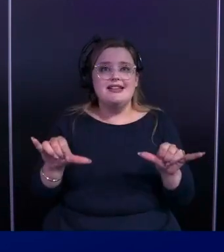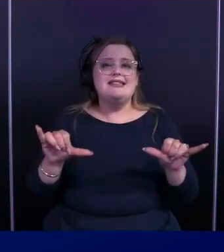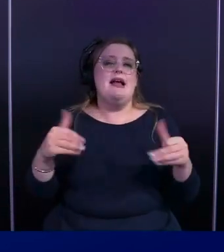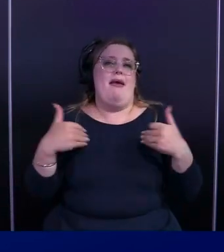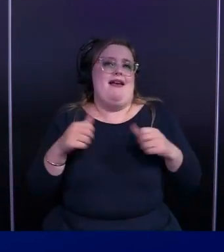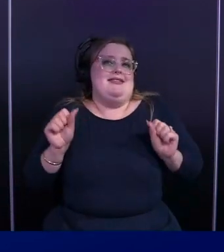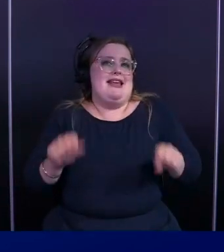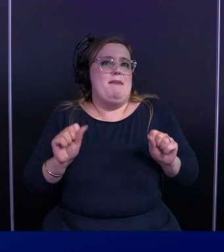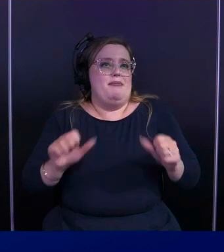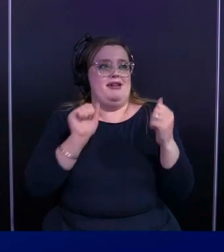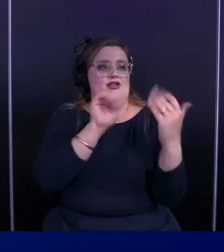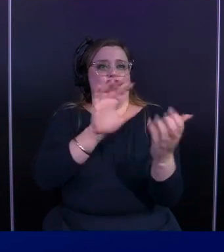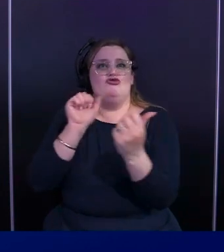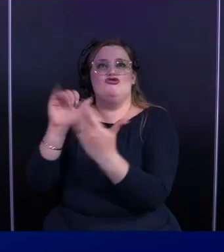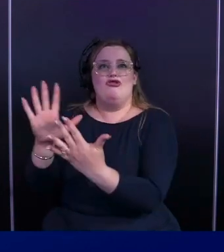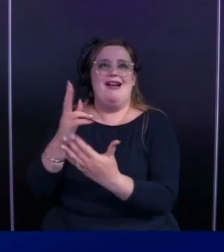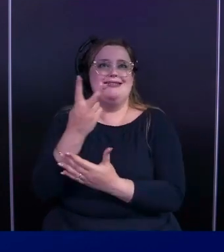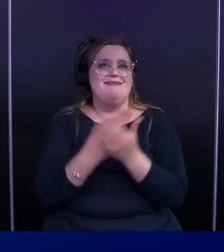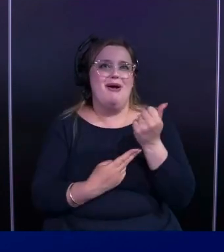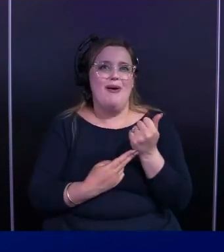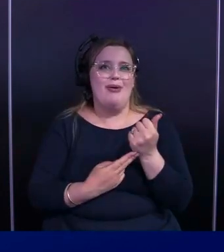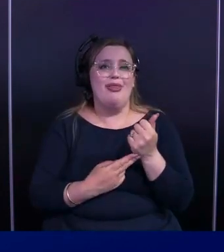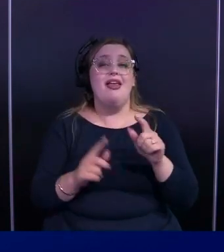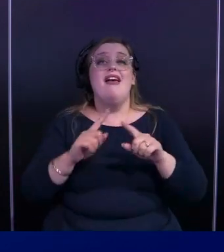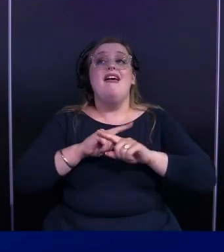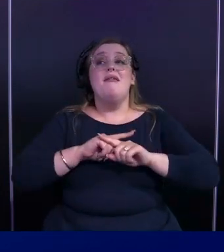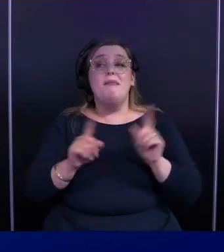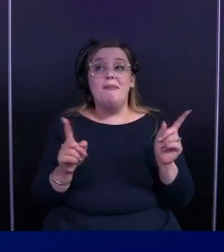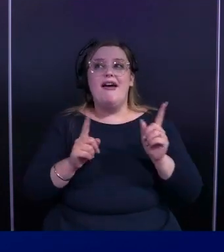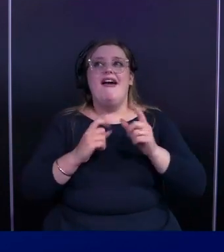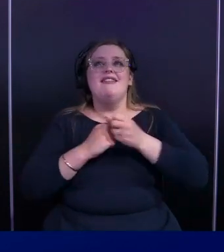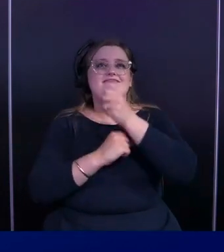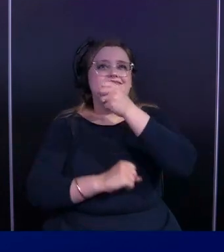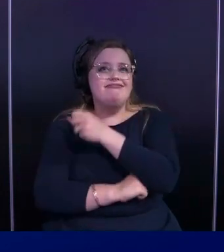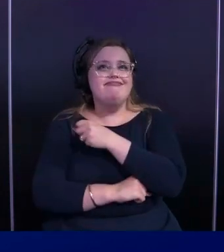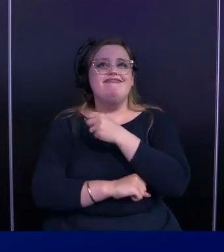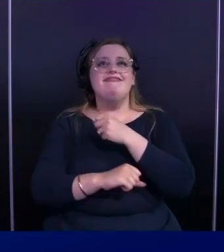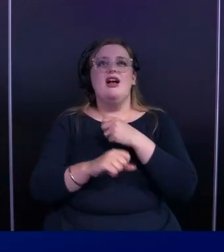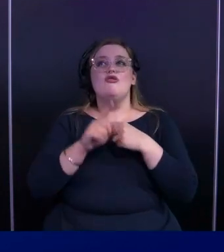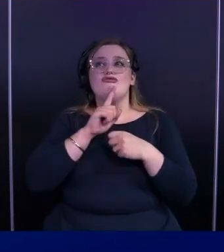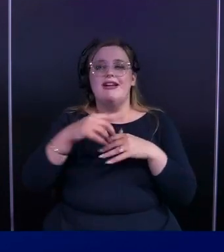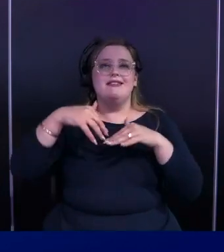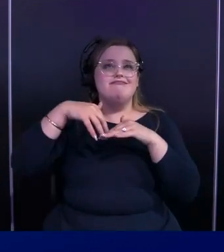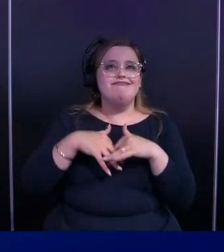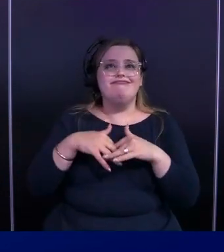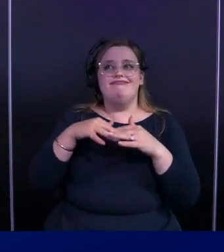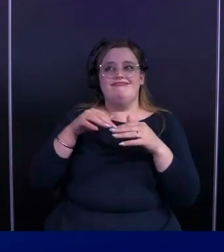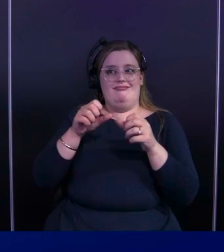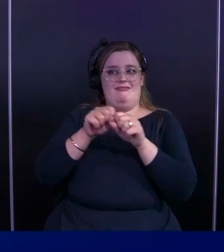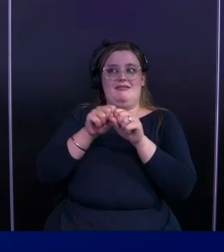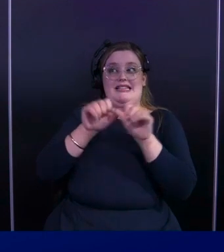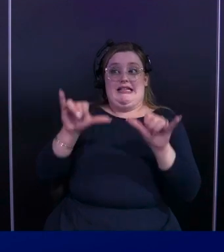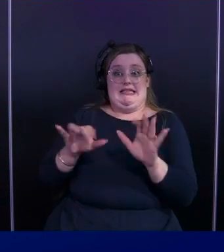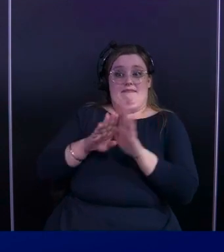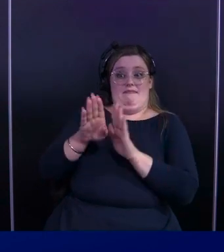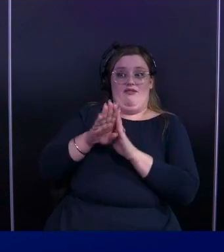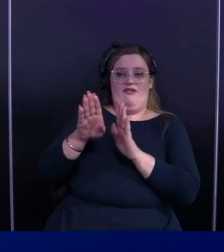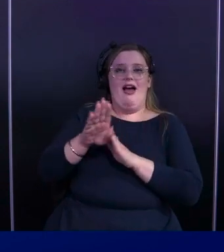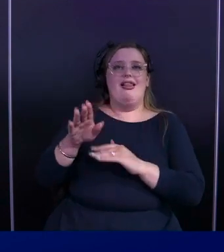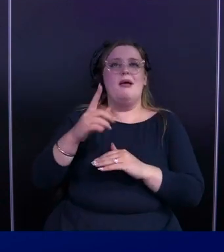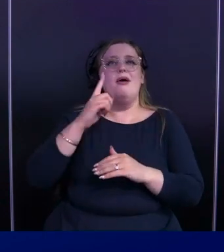of these. But fundamentally, intrinsically, the Nitro system is built in such a way that customers